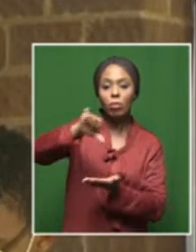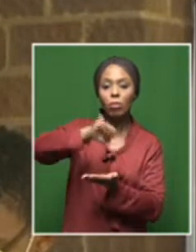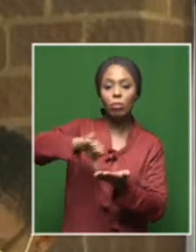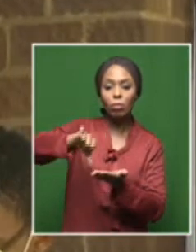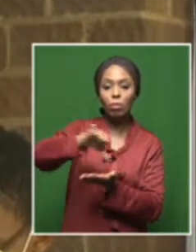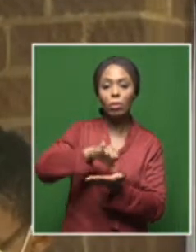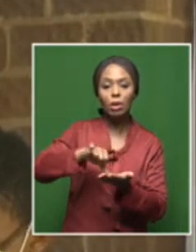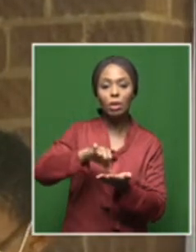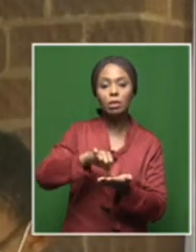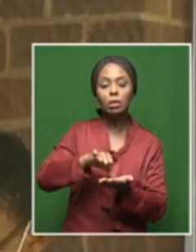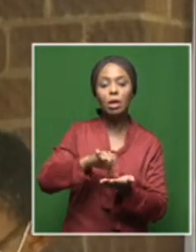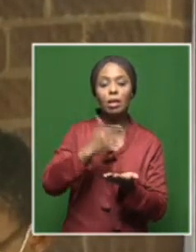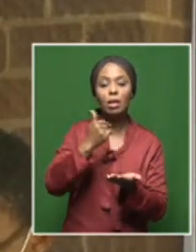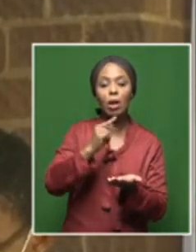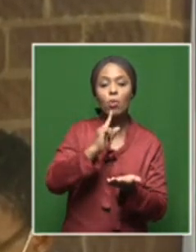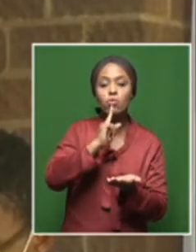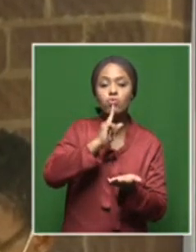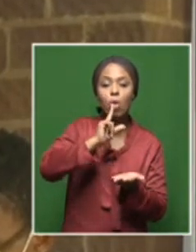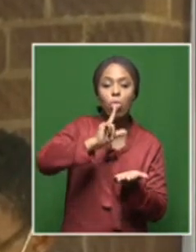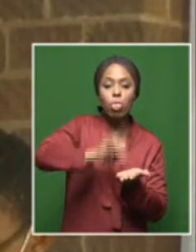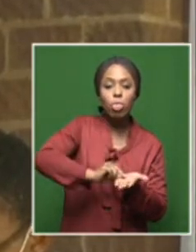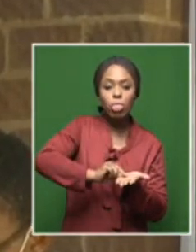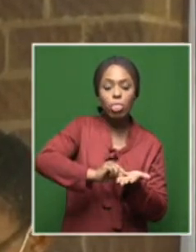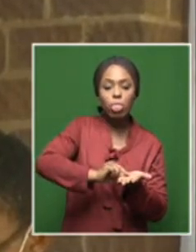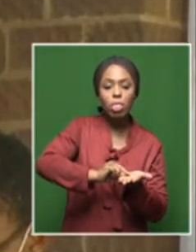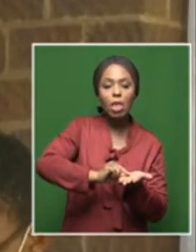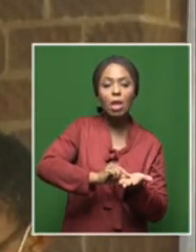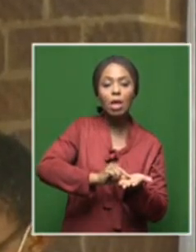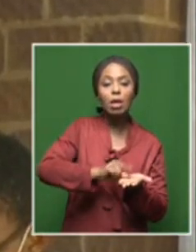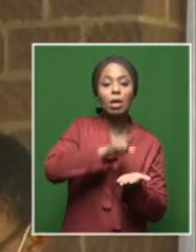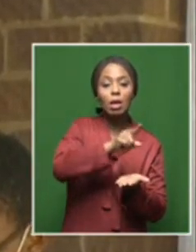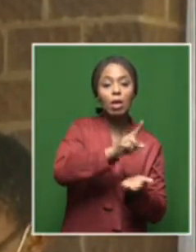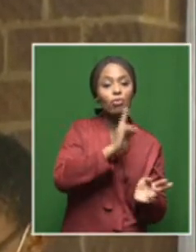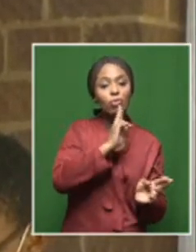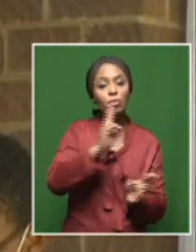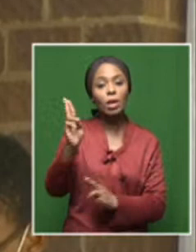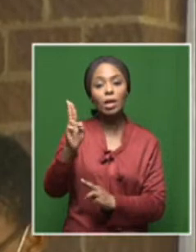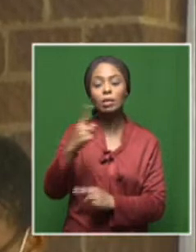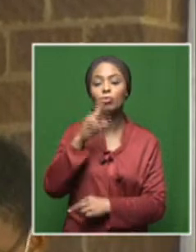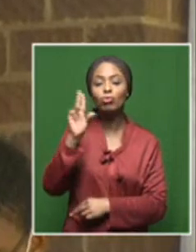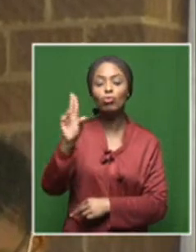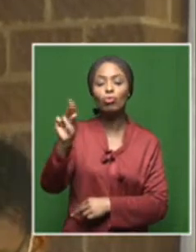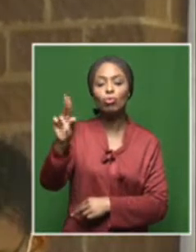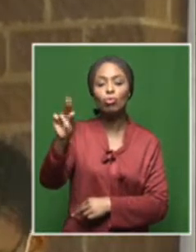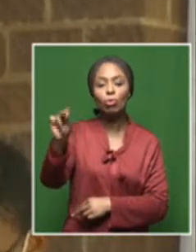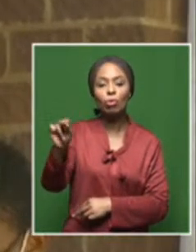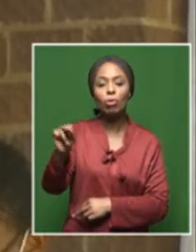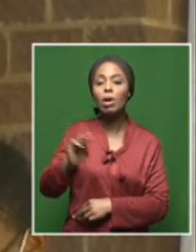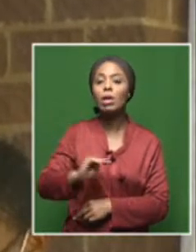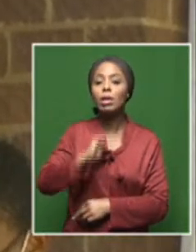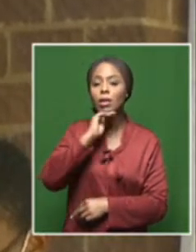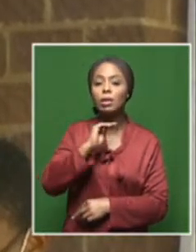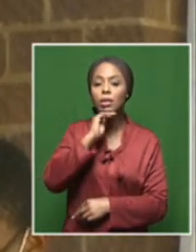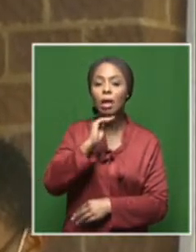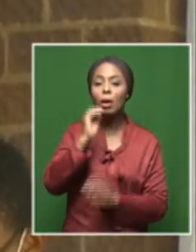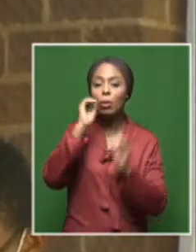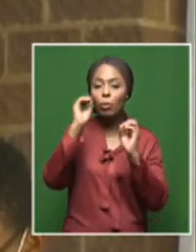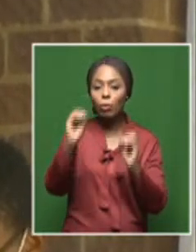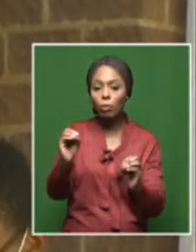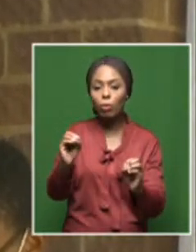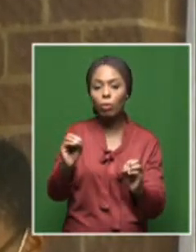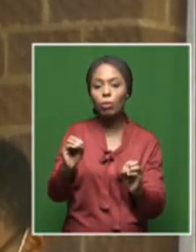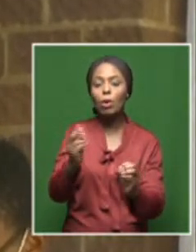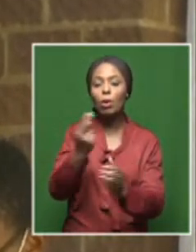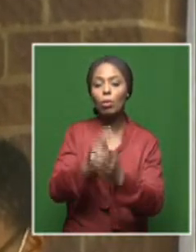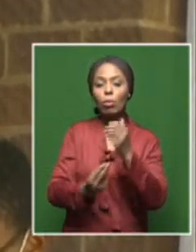going out." "No," they replied, "there may not be enough for both of us